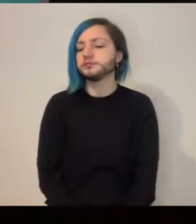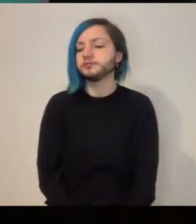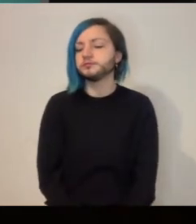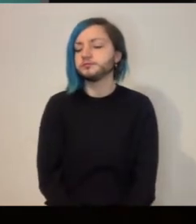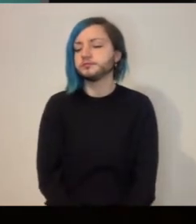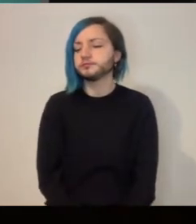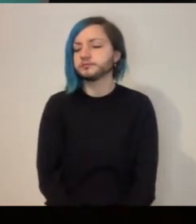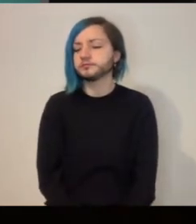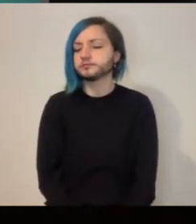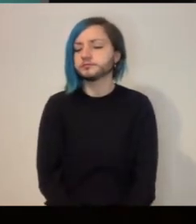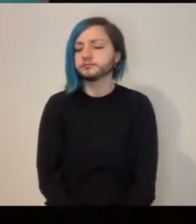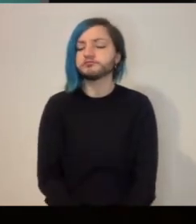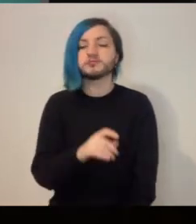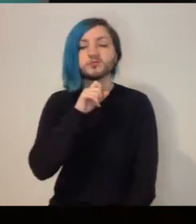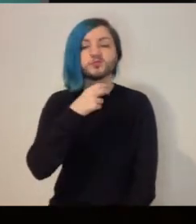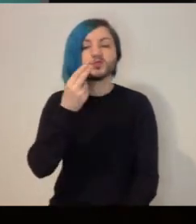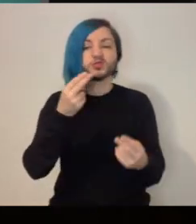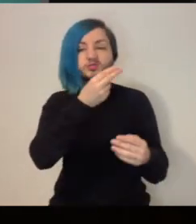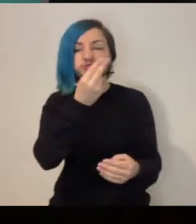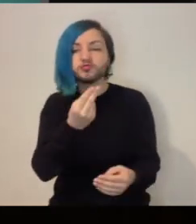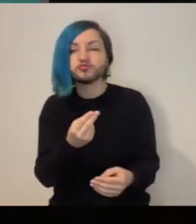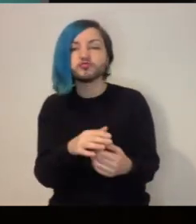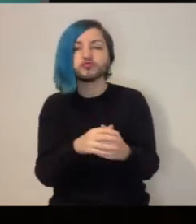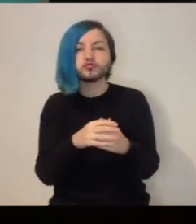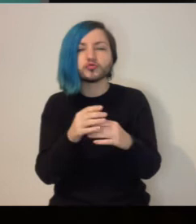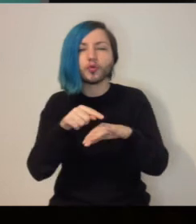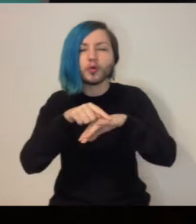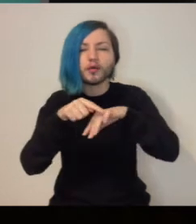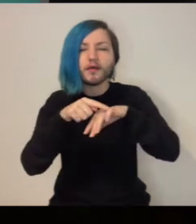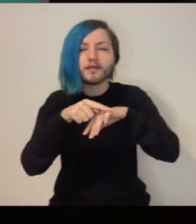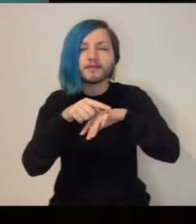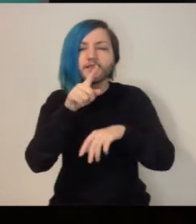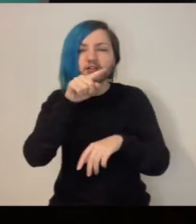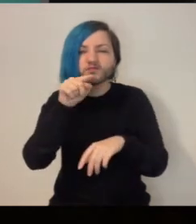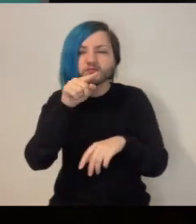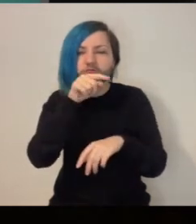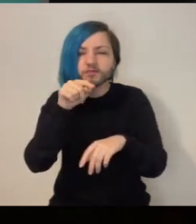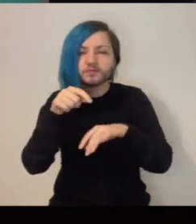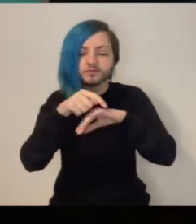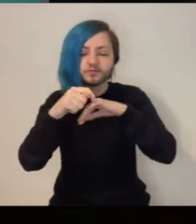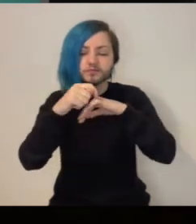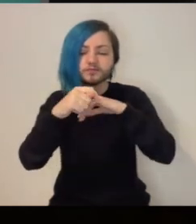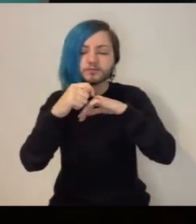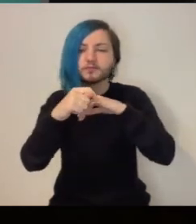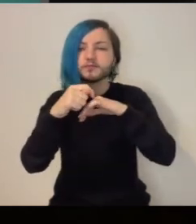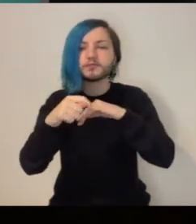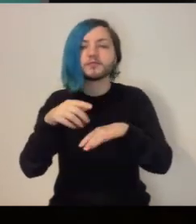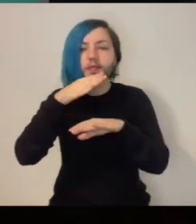So we're just going to draw it in, find some of those wrinkles around the knuckle. There's a little dip